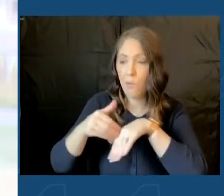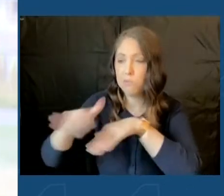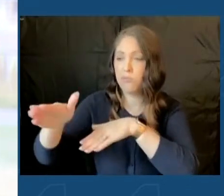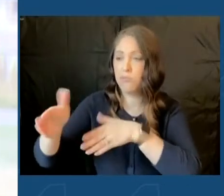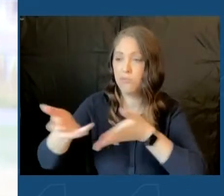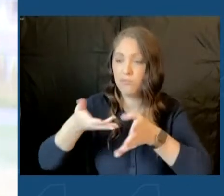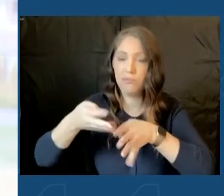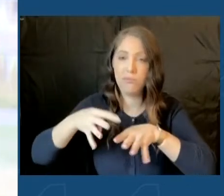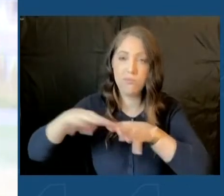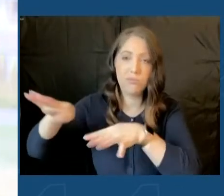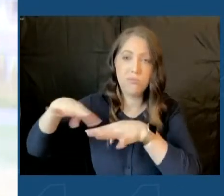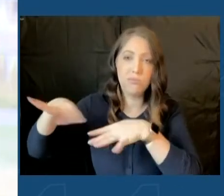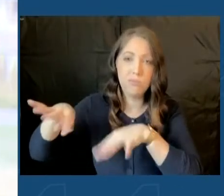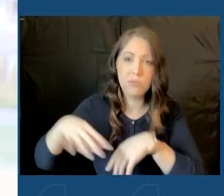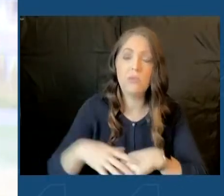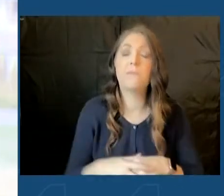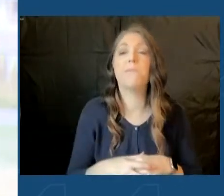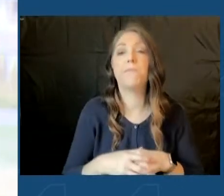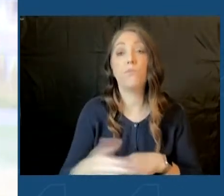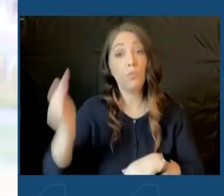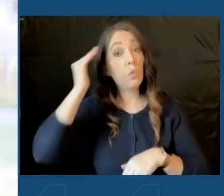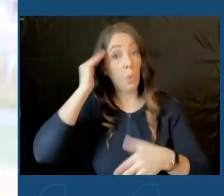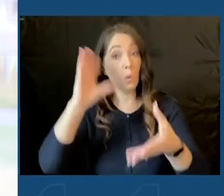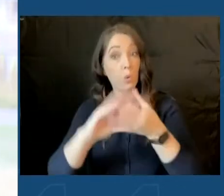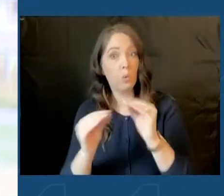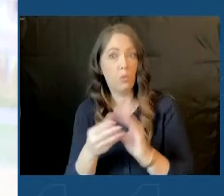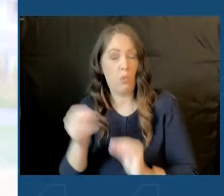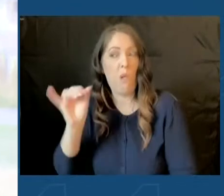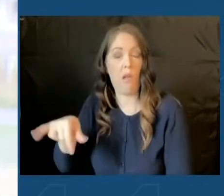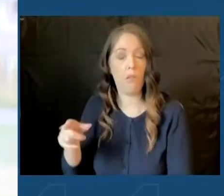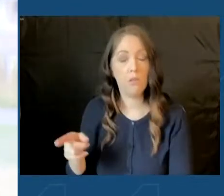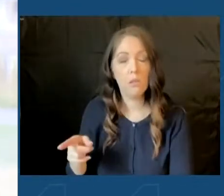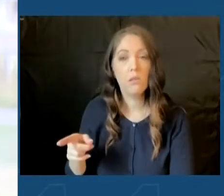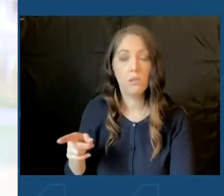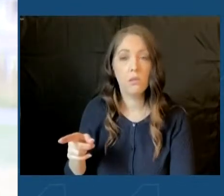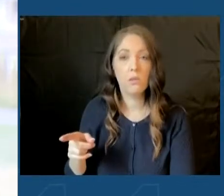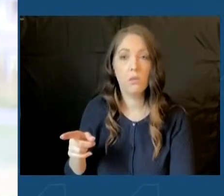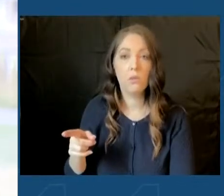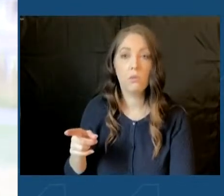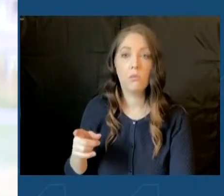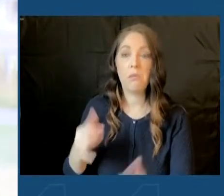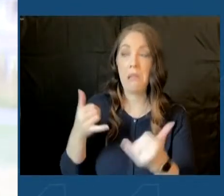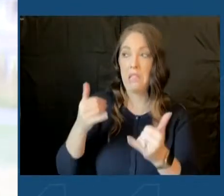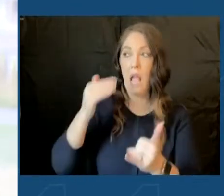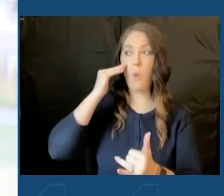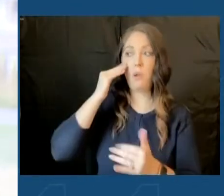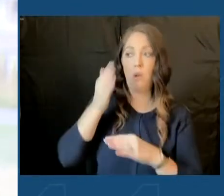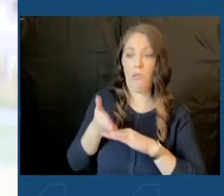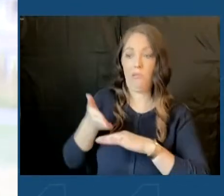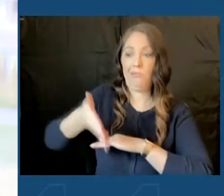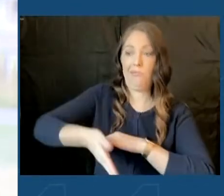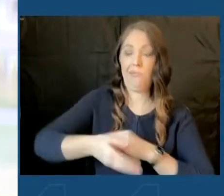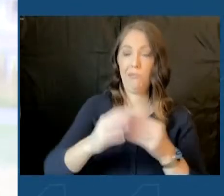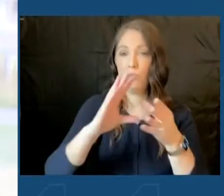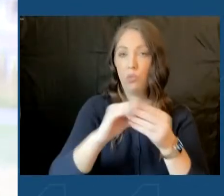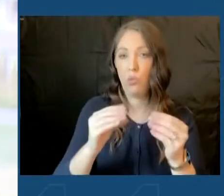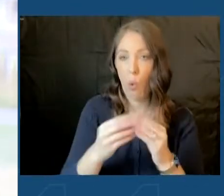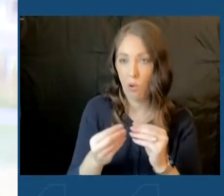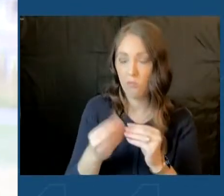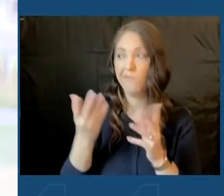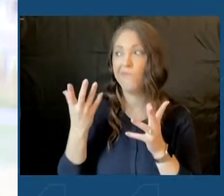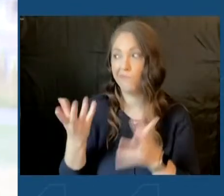We know that story. And we also know the postscript of that story, that there was a decline,